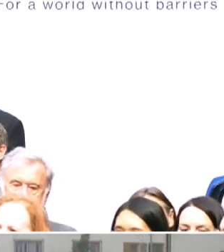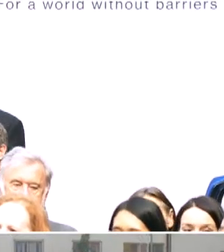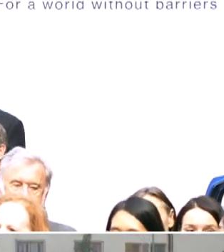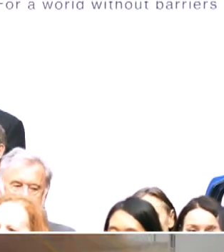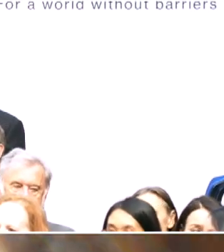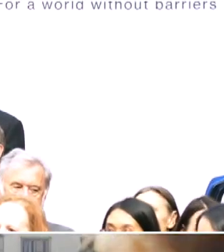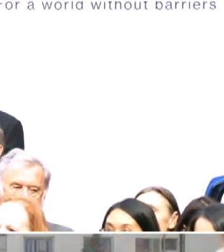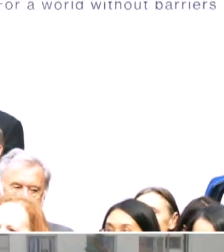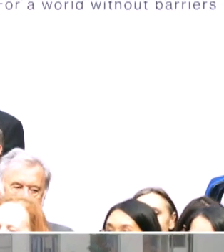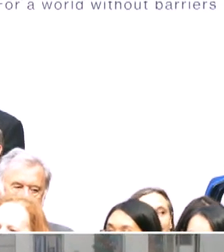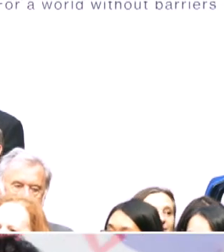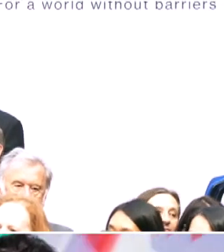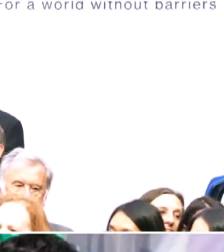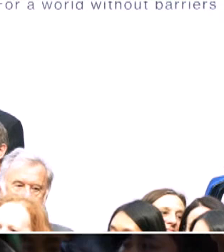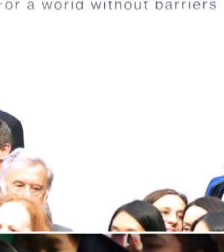Zero